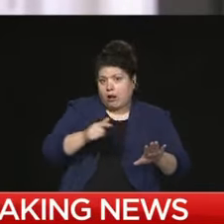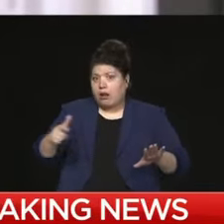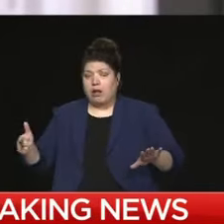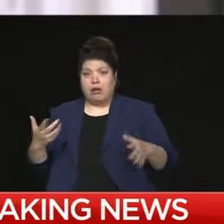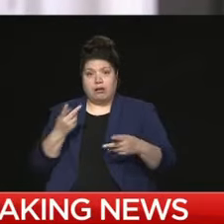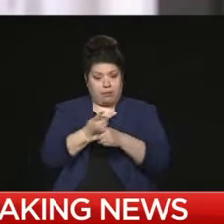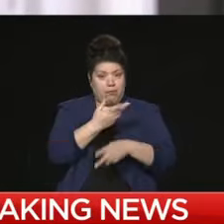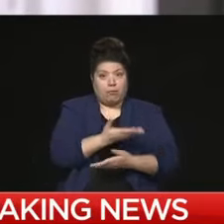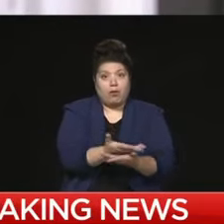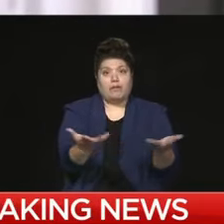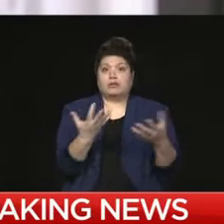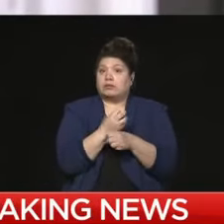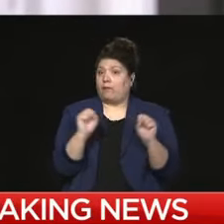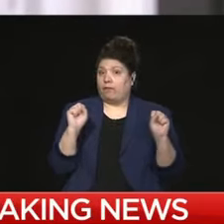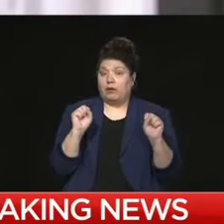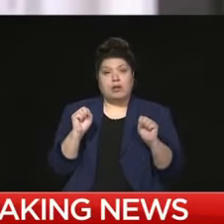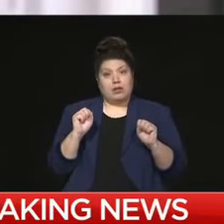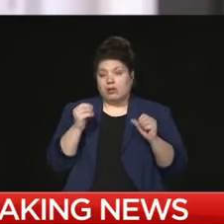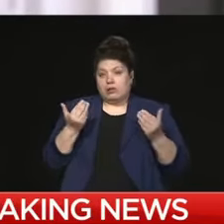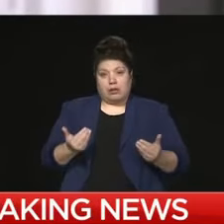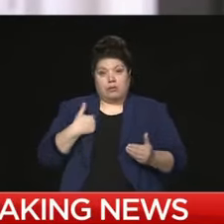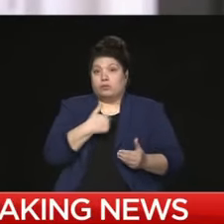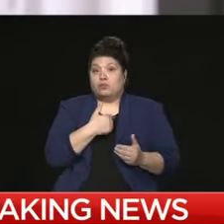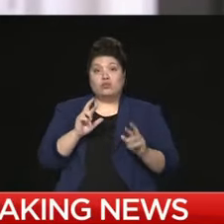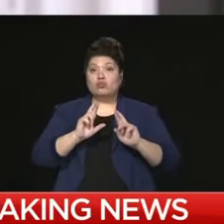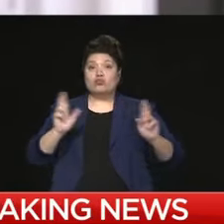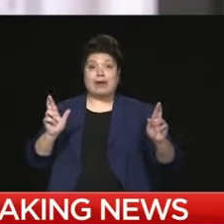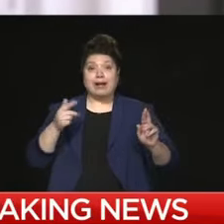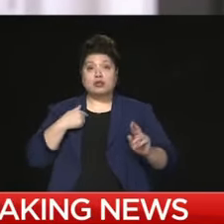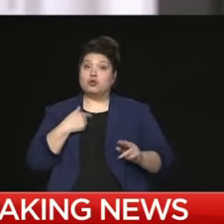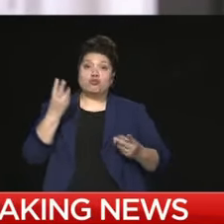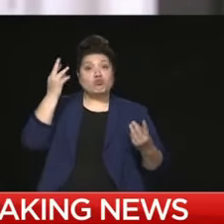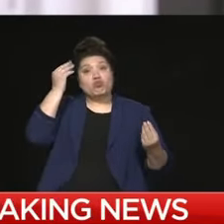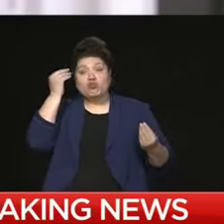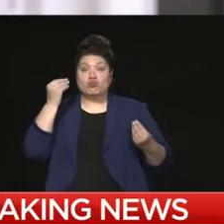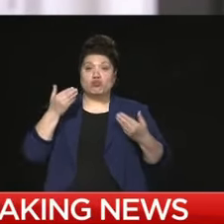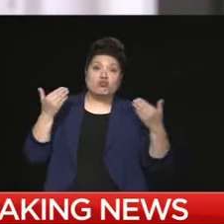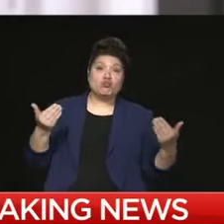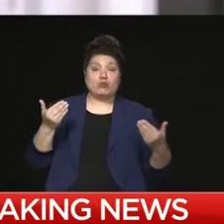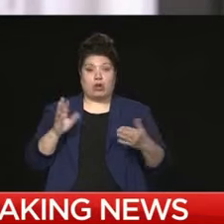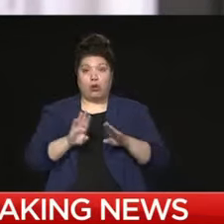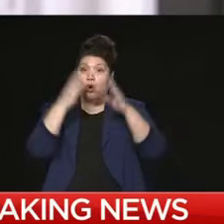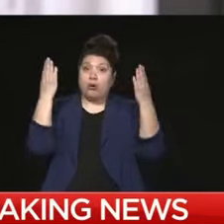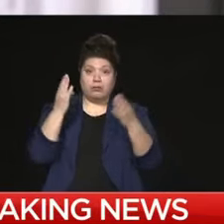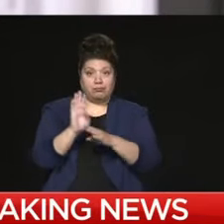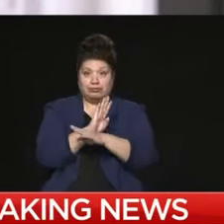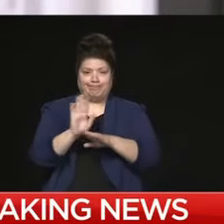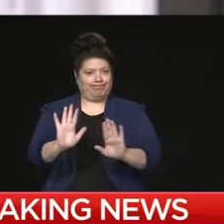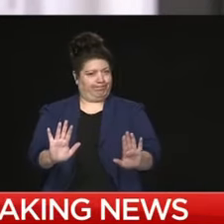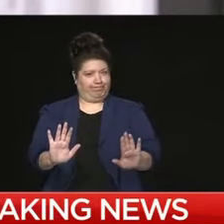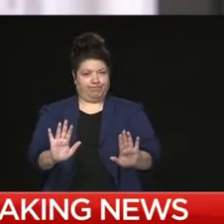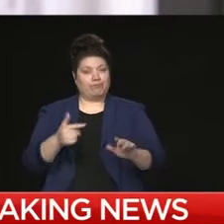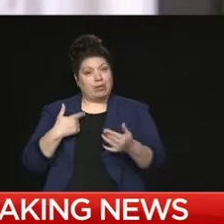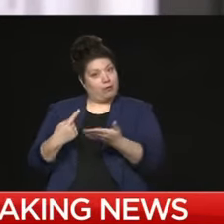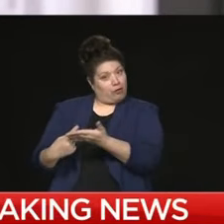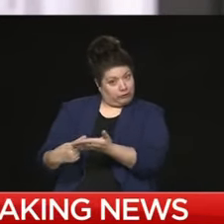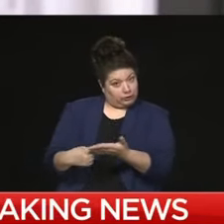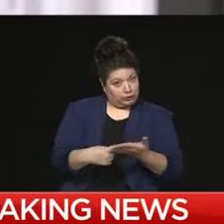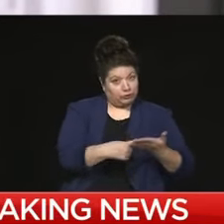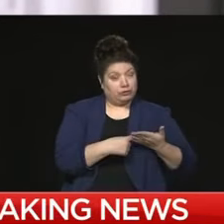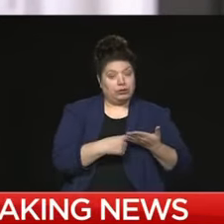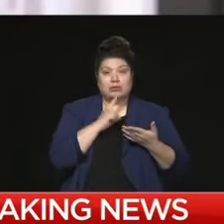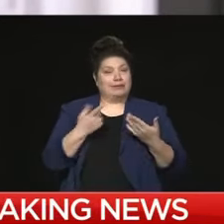we're a long way from having the ability to start doing that. Of course, conversations are ongoing now, but we're still